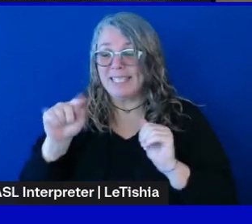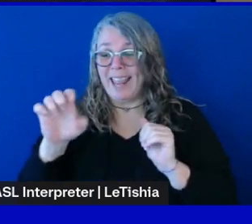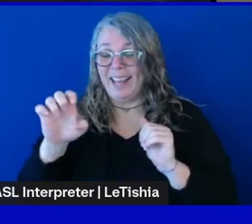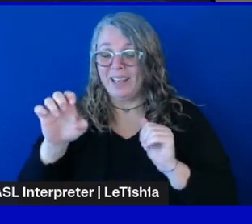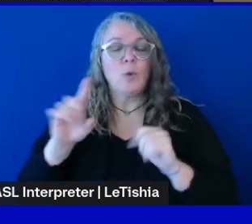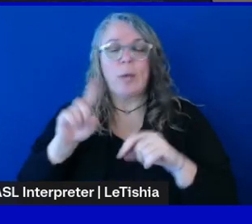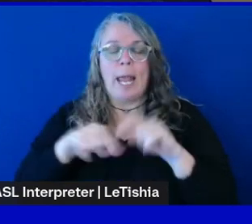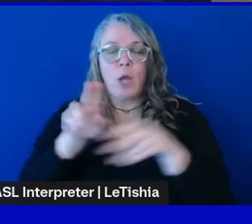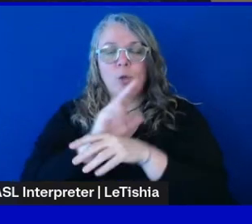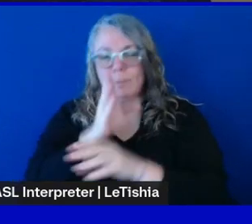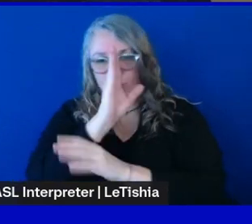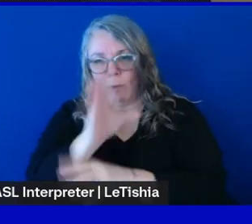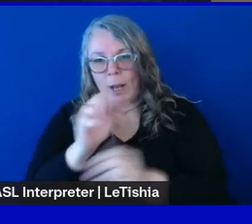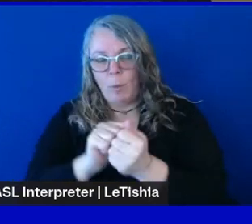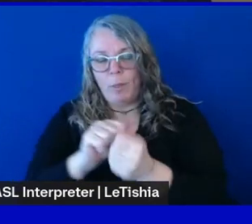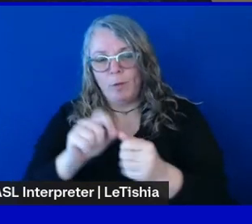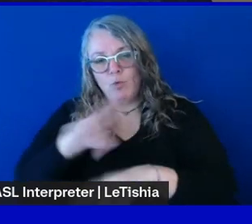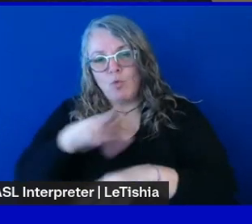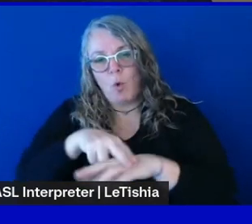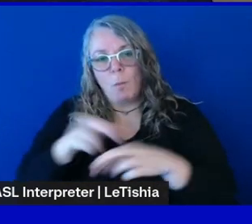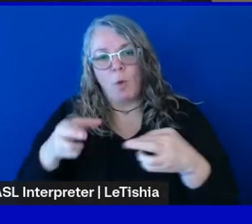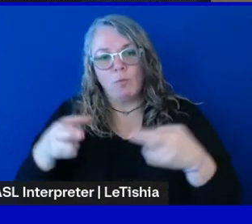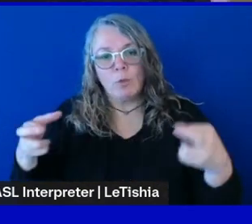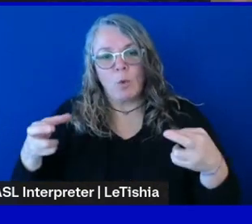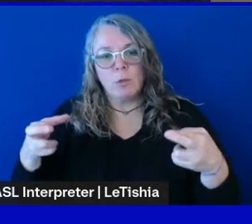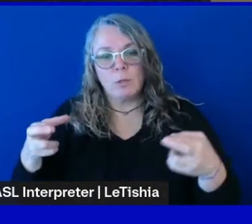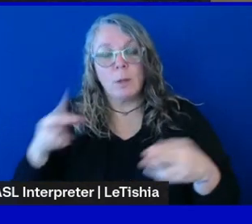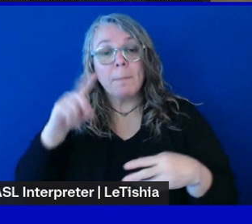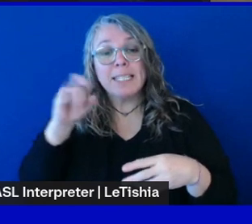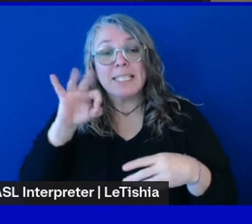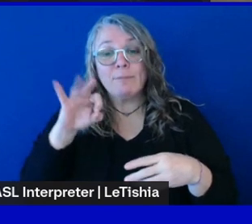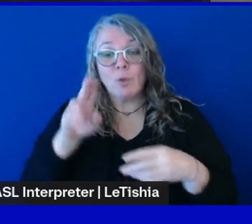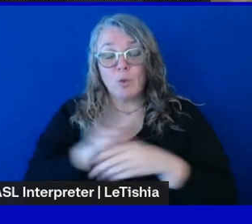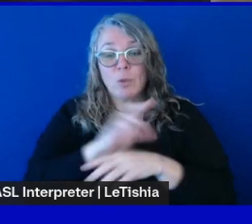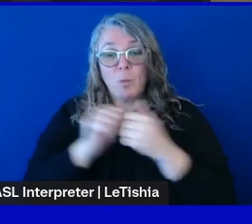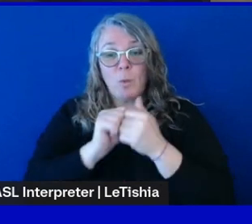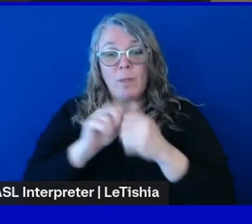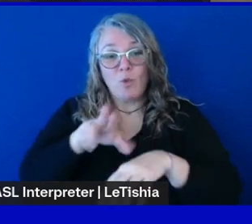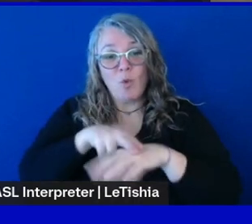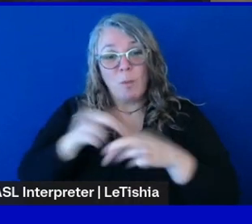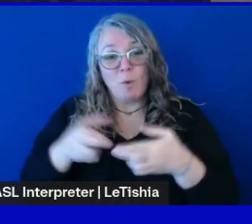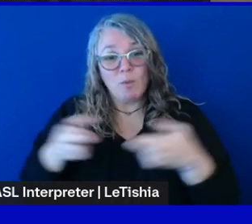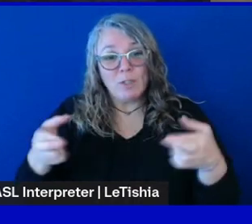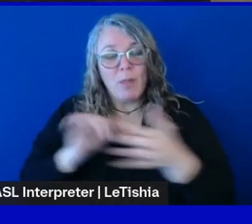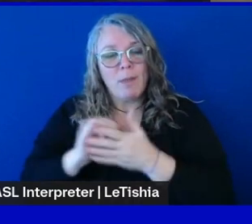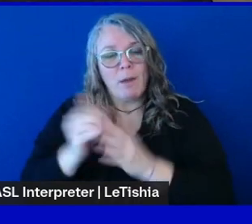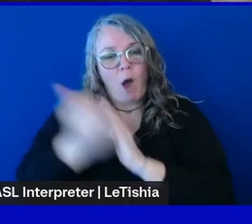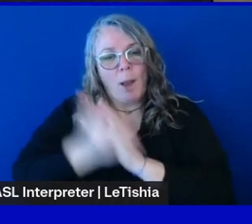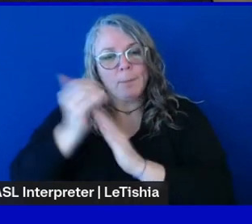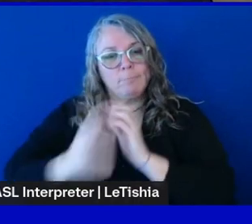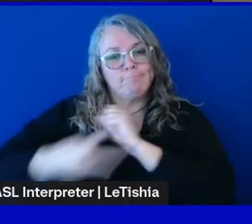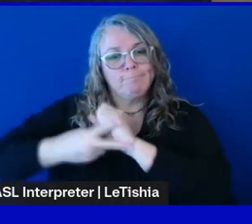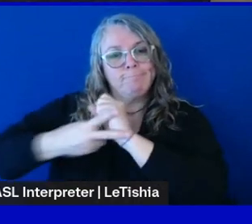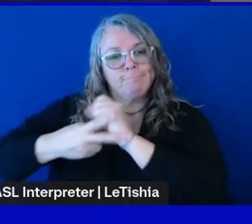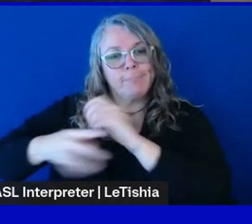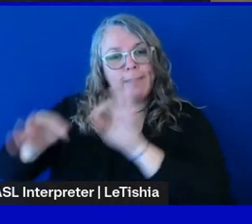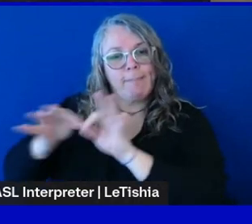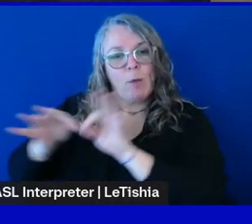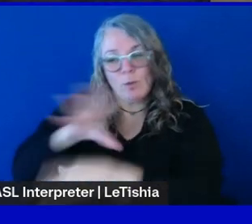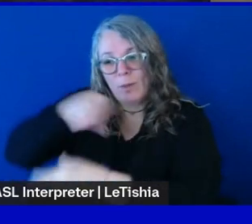with the normal resources, just because if you would use them in the normal resources, that would automatically kind of store the values in the